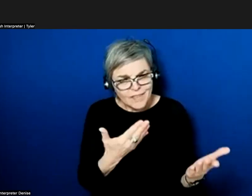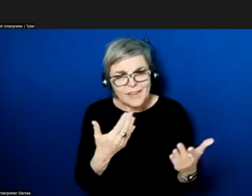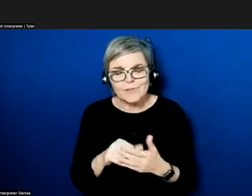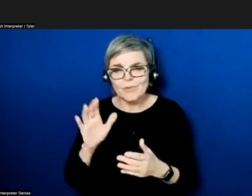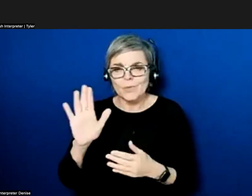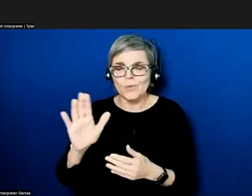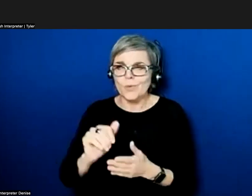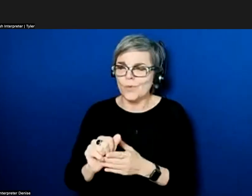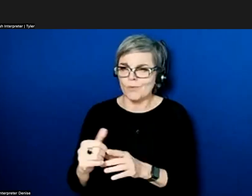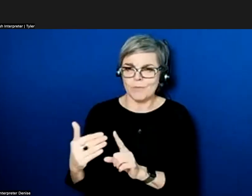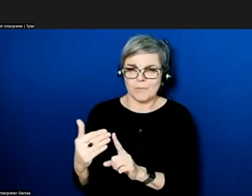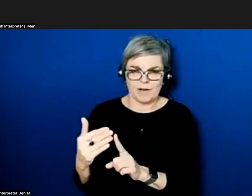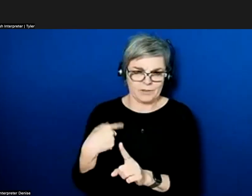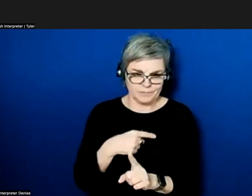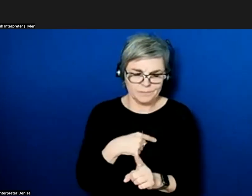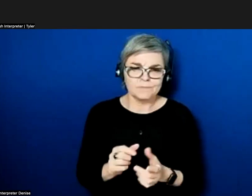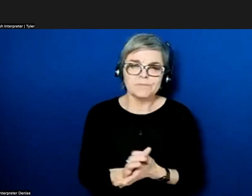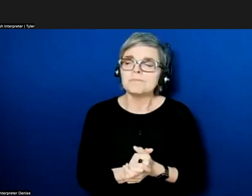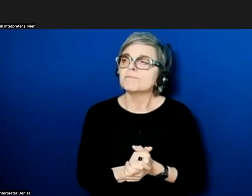that.